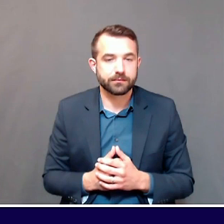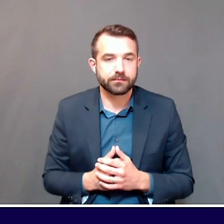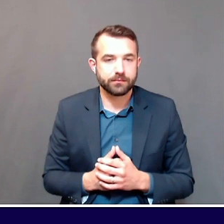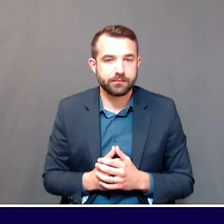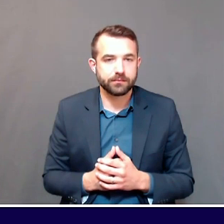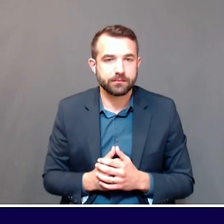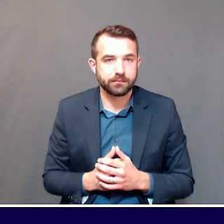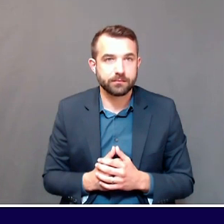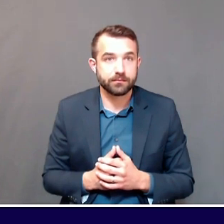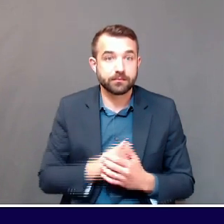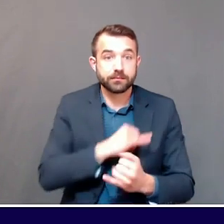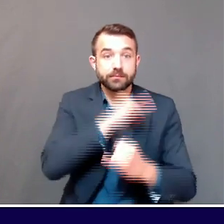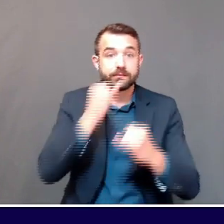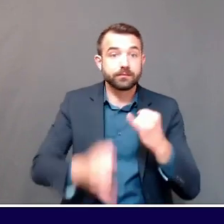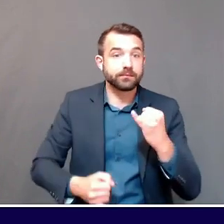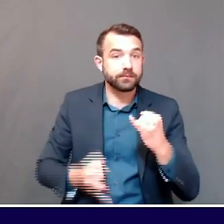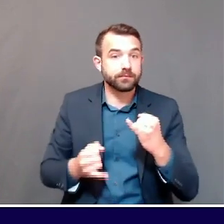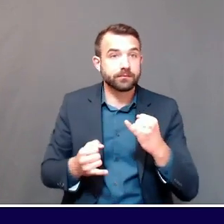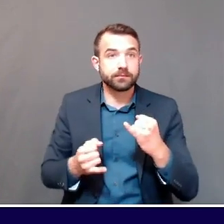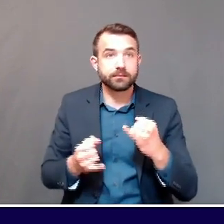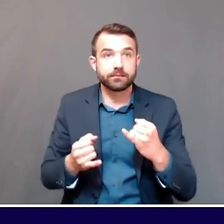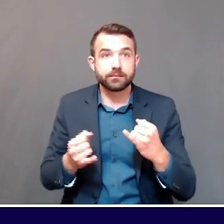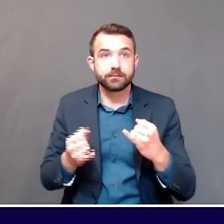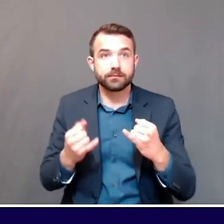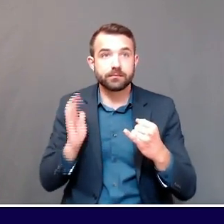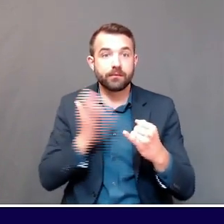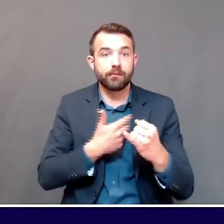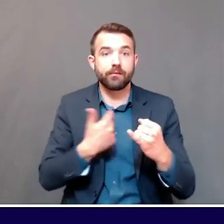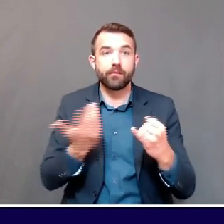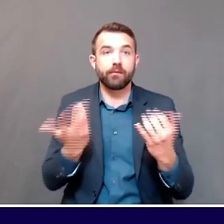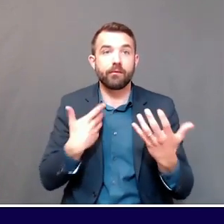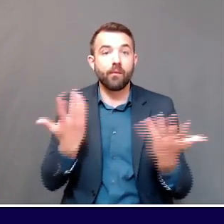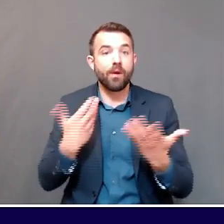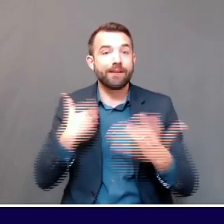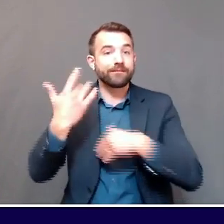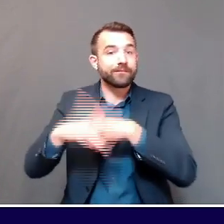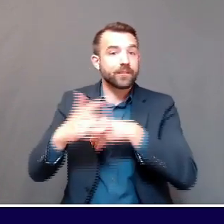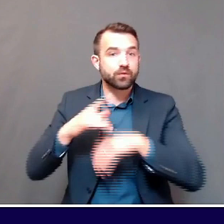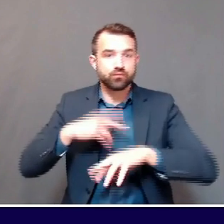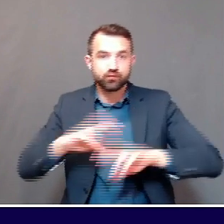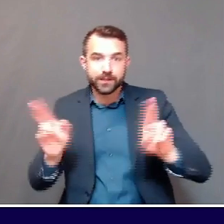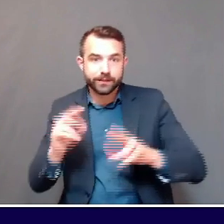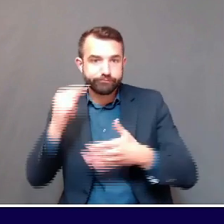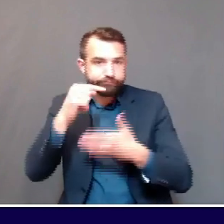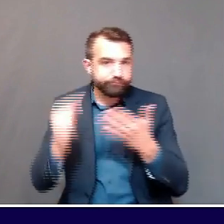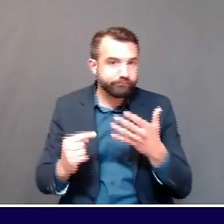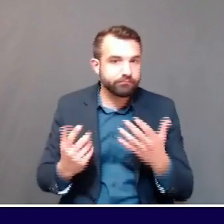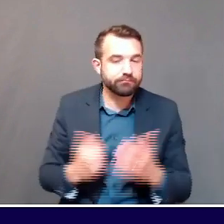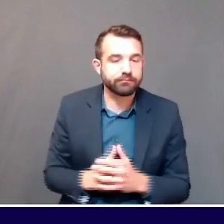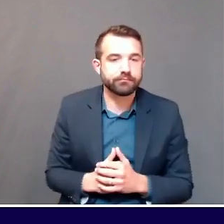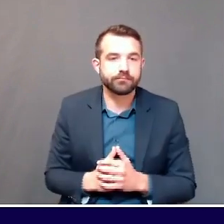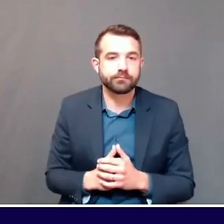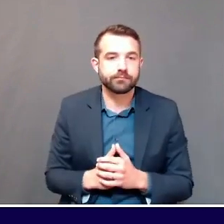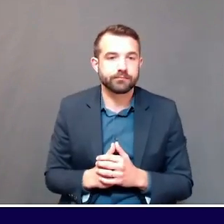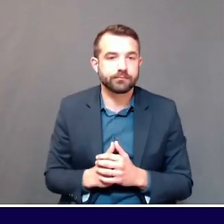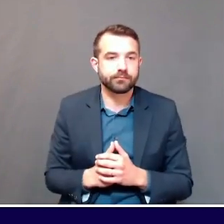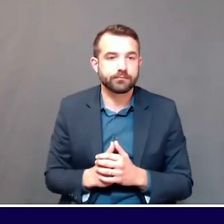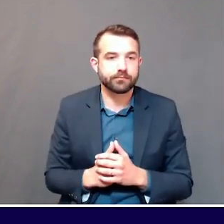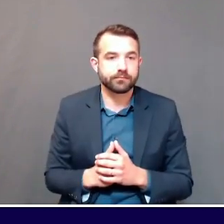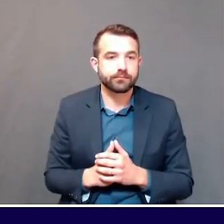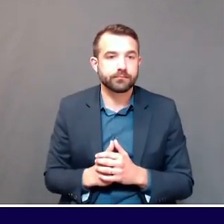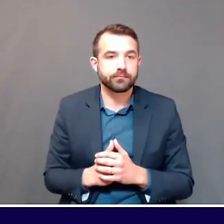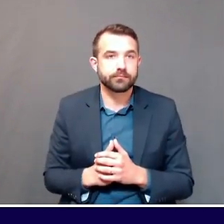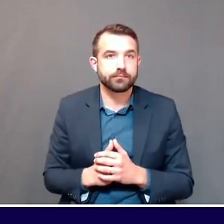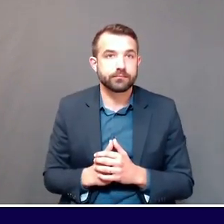Finally, a quick update on our overall vital medical statistics that we track all the time. In terms of the number